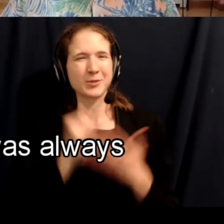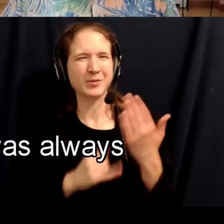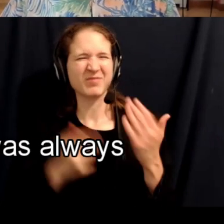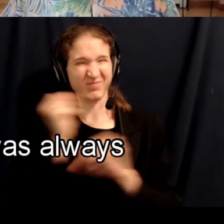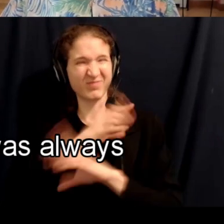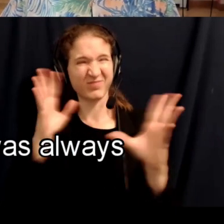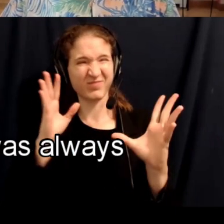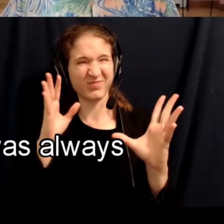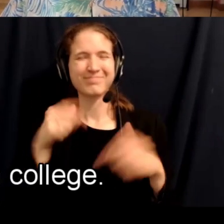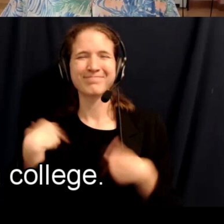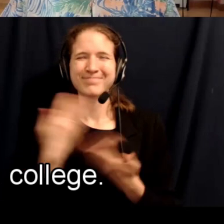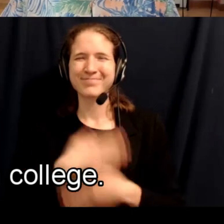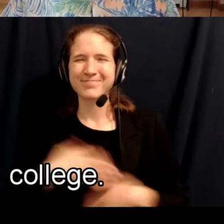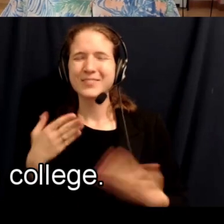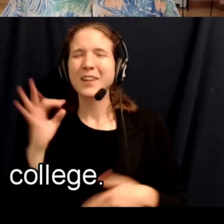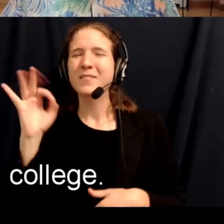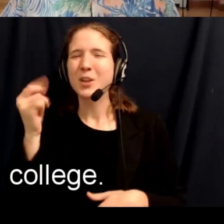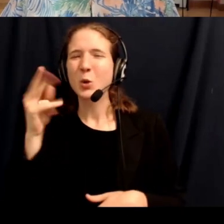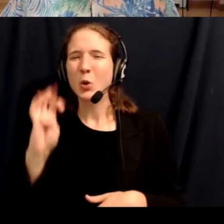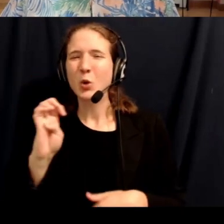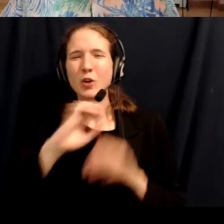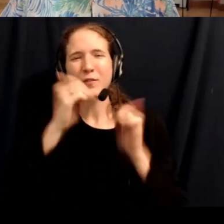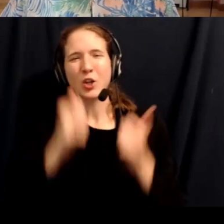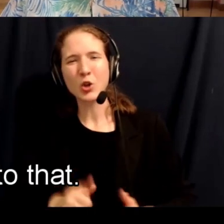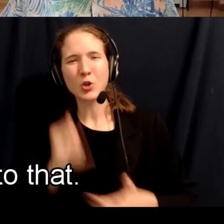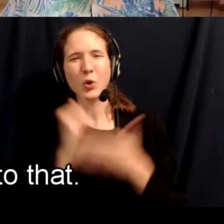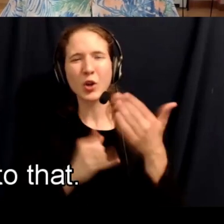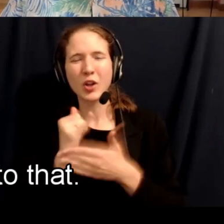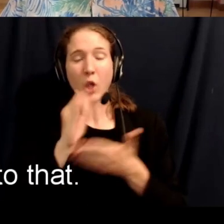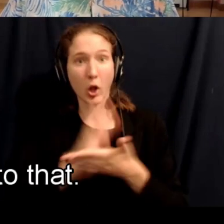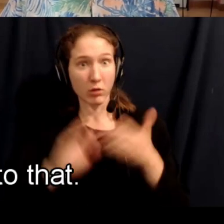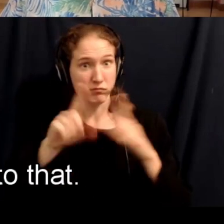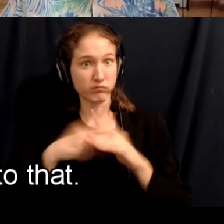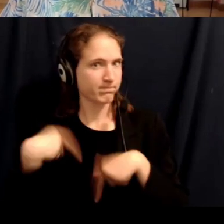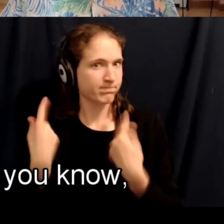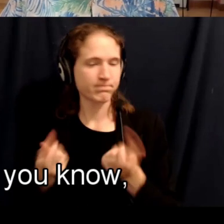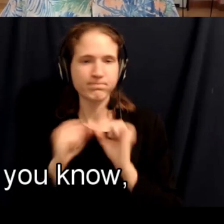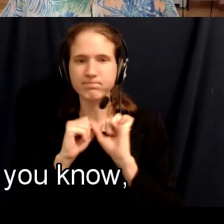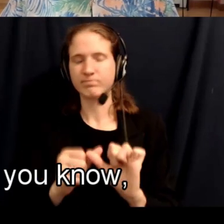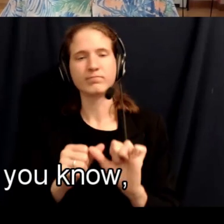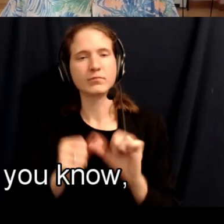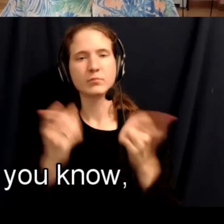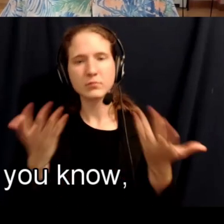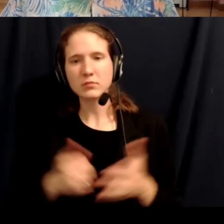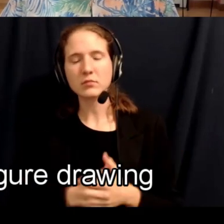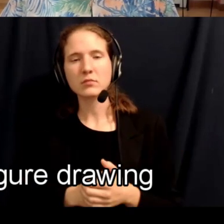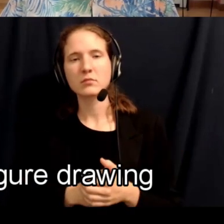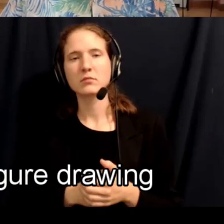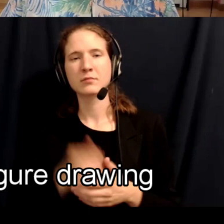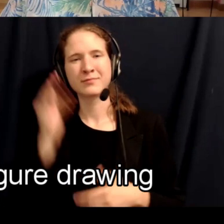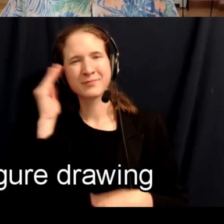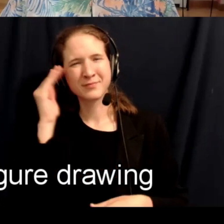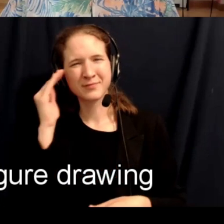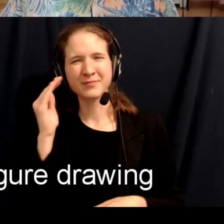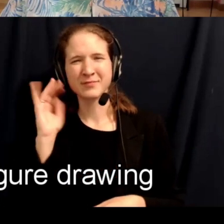drawing. I mean, figure drawing was always something that I did when I was in college, and I've stayed true to that. It's something, I take